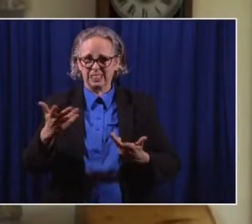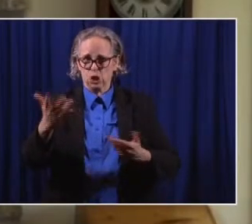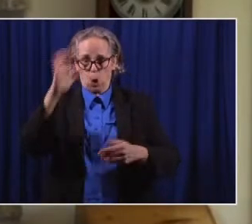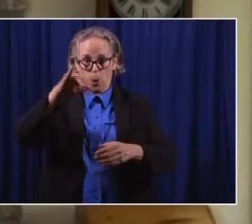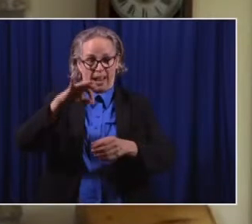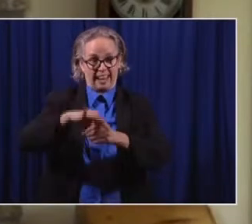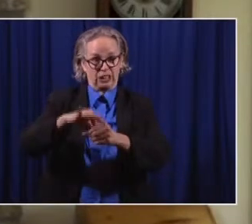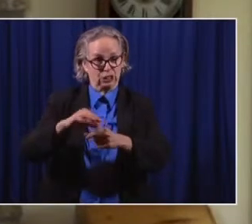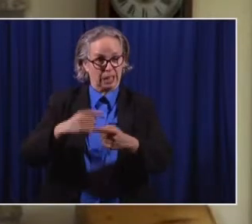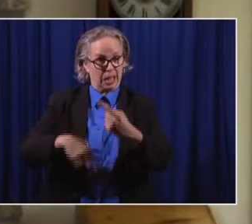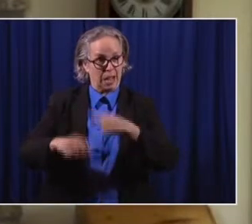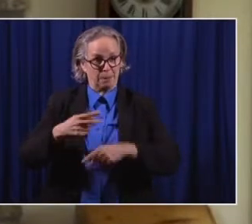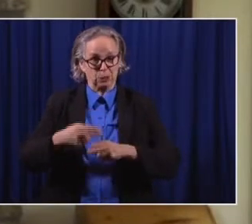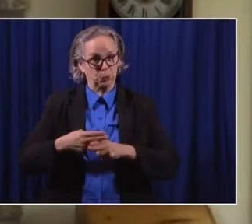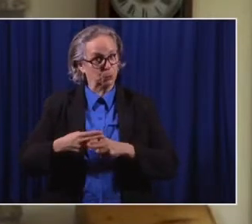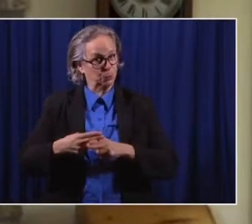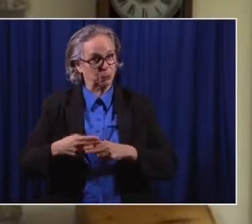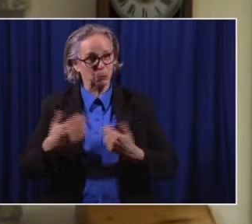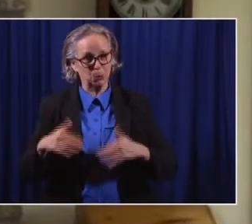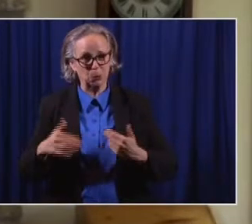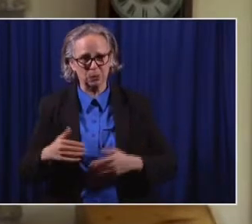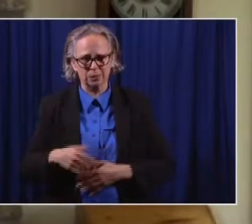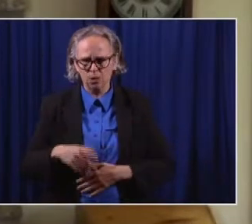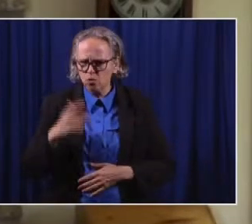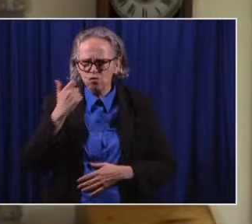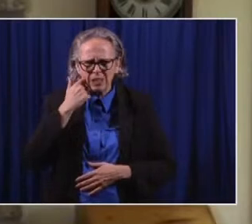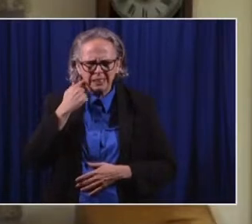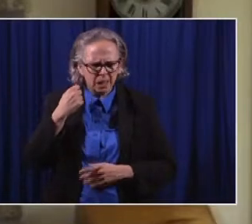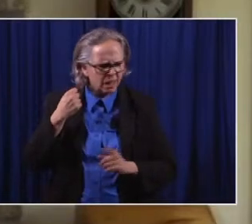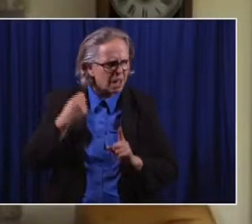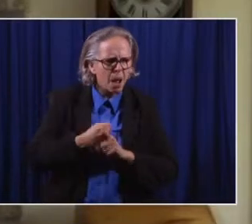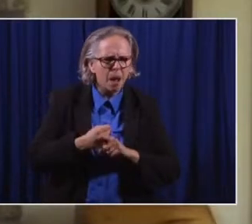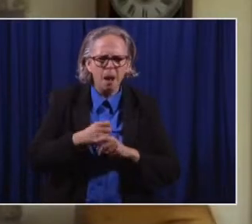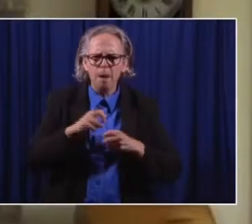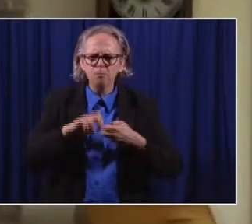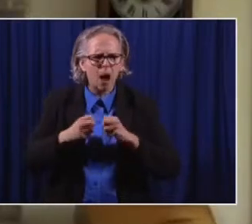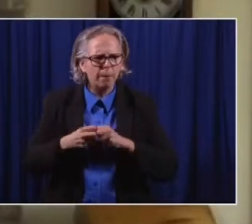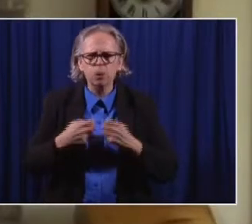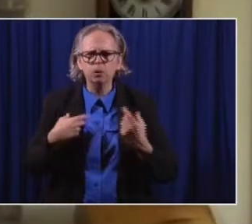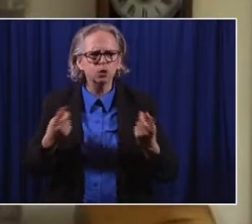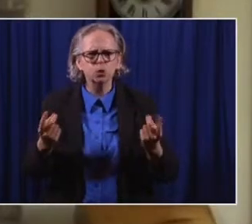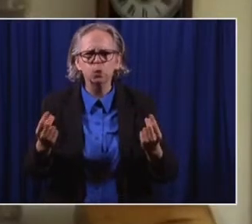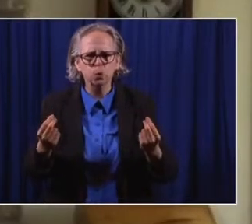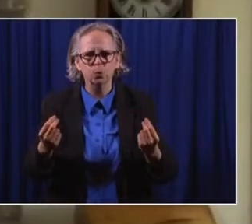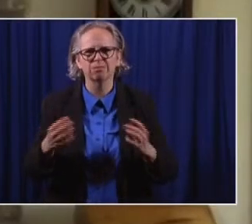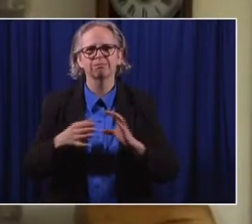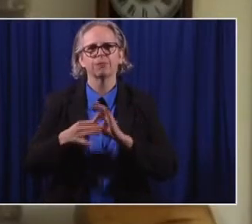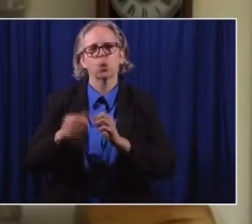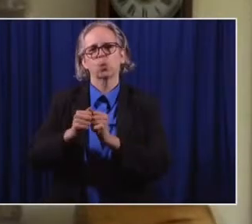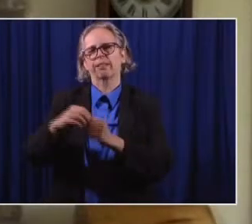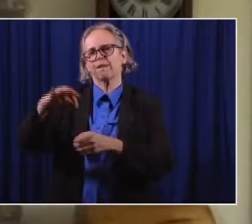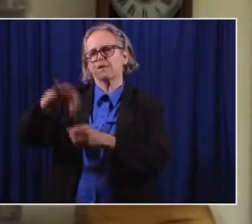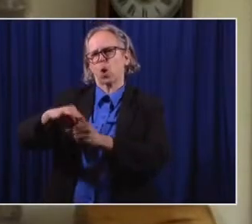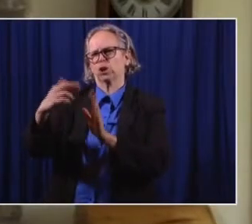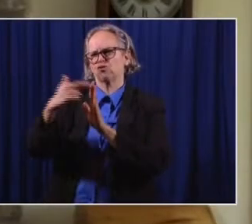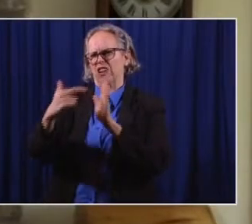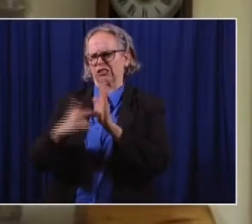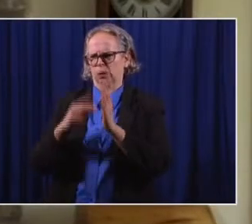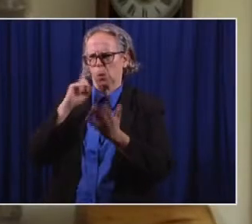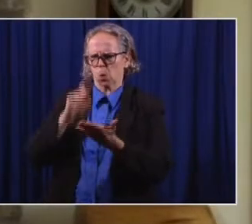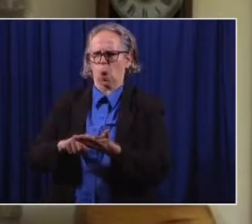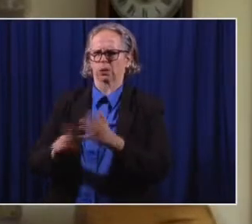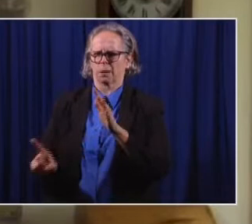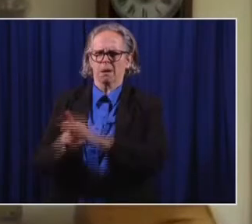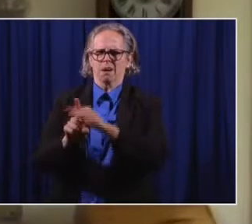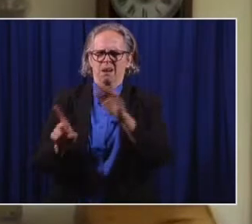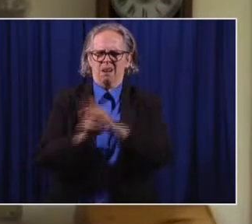been remedied, but I want to talk a little bit about it. Our Ohio benefits system provides